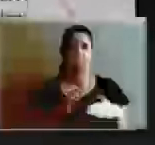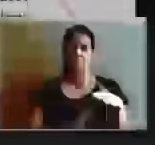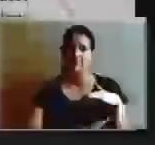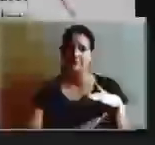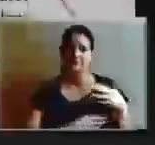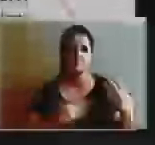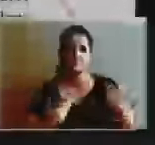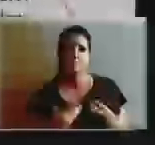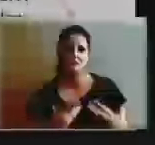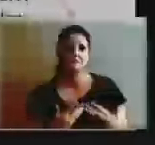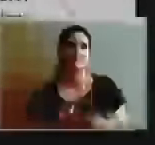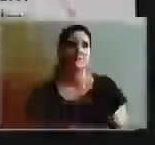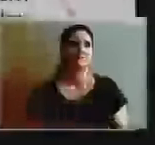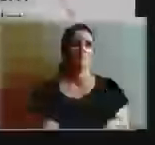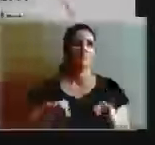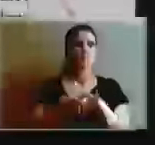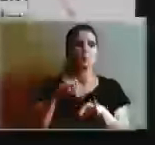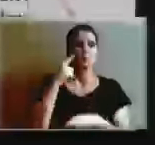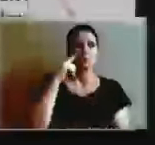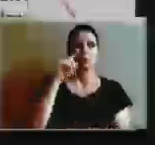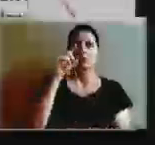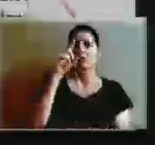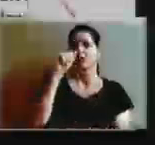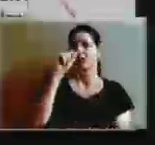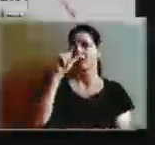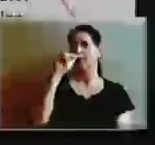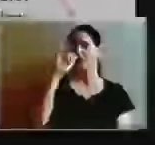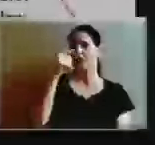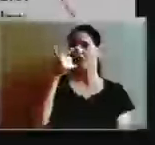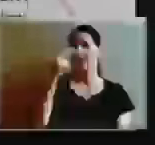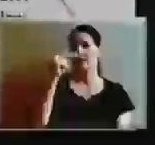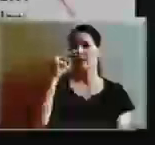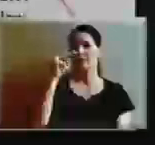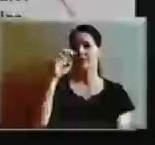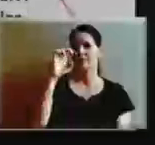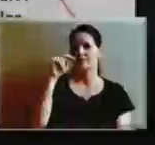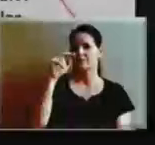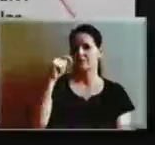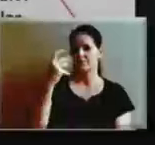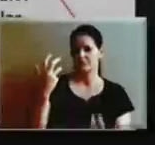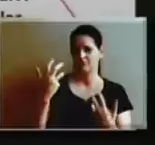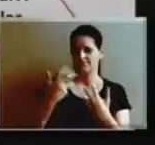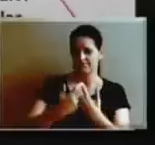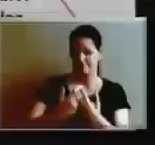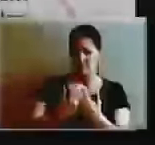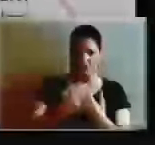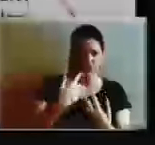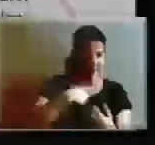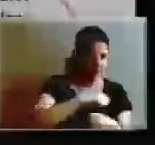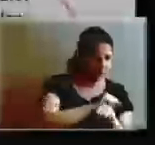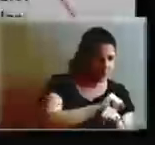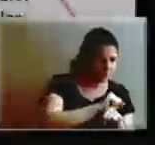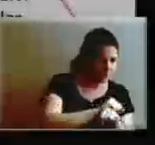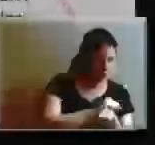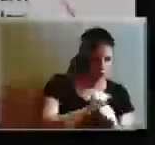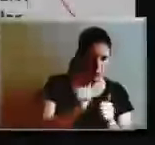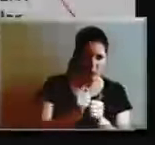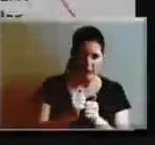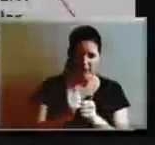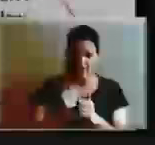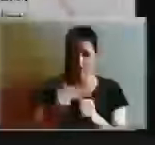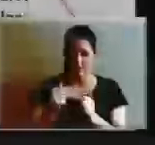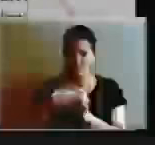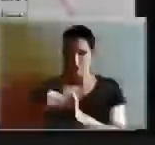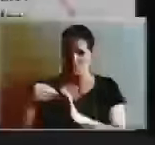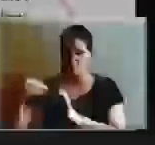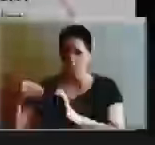importance of alignment. We know that if we can align our work, align what students are supposed to know with what we know is tested by